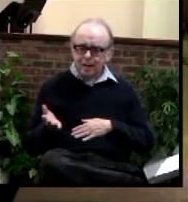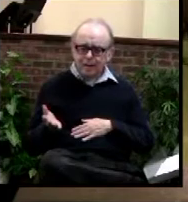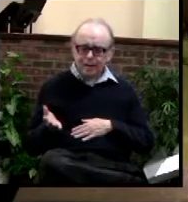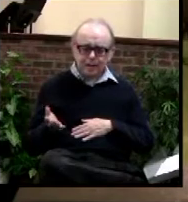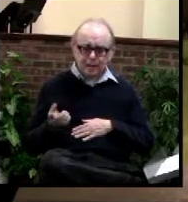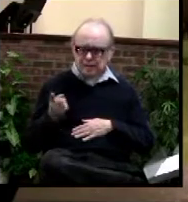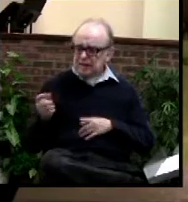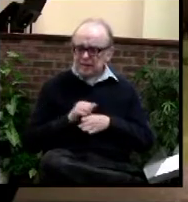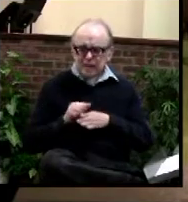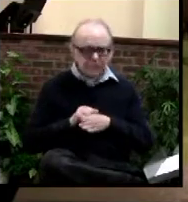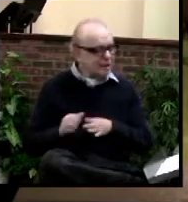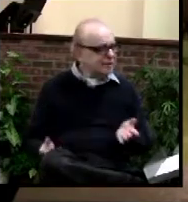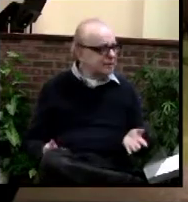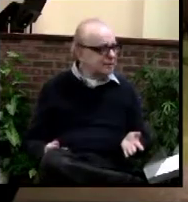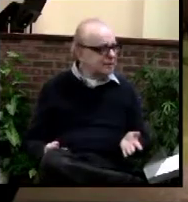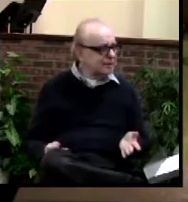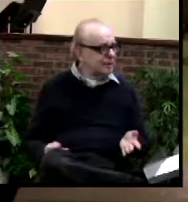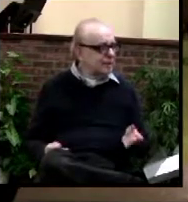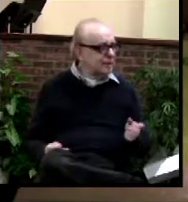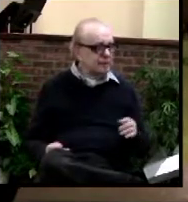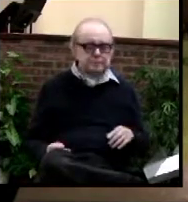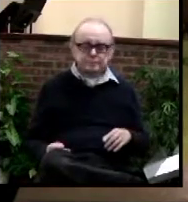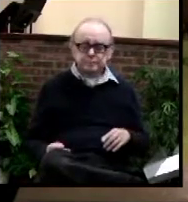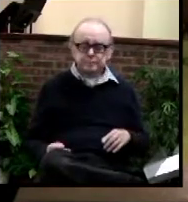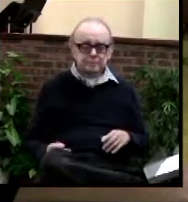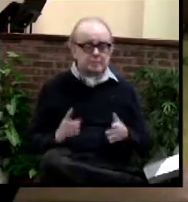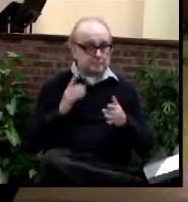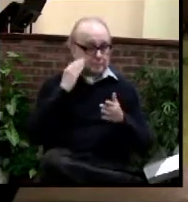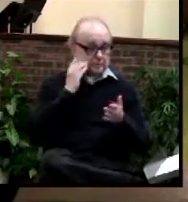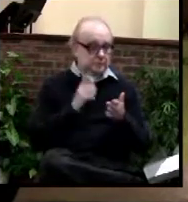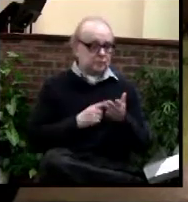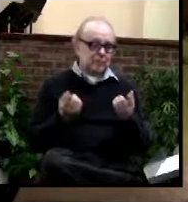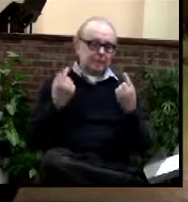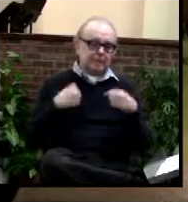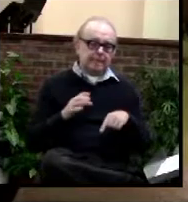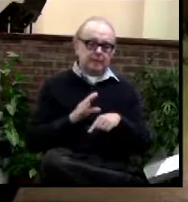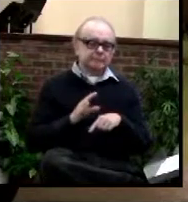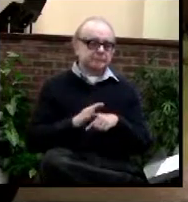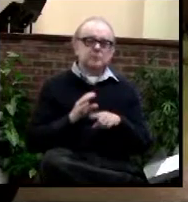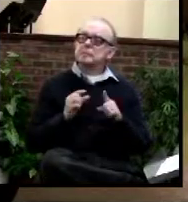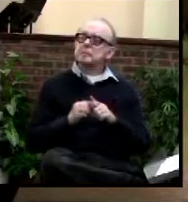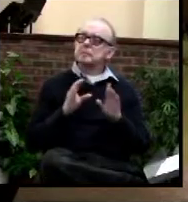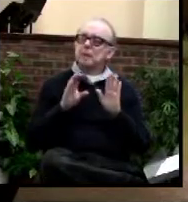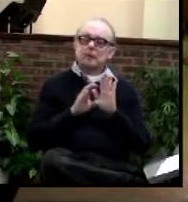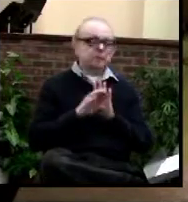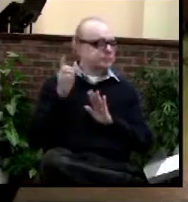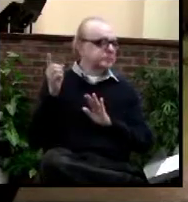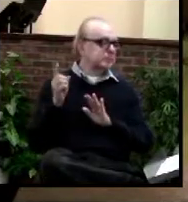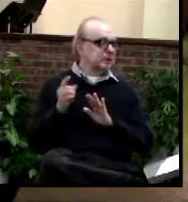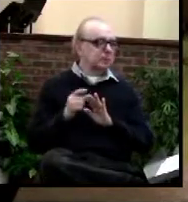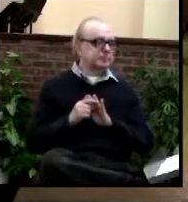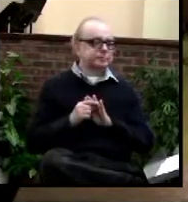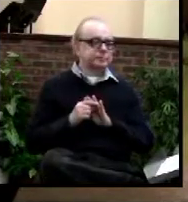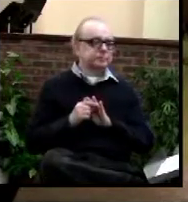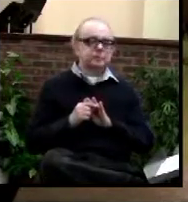practice? Okay? And I know sometimes when we come in, the words on the screen, Naomi